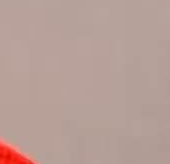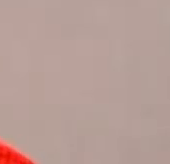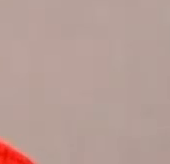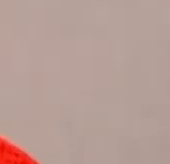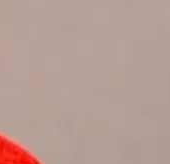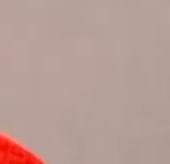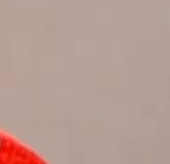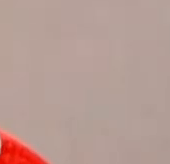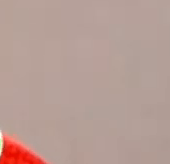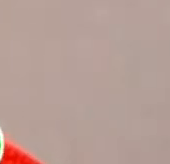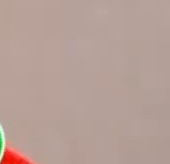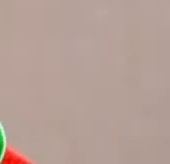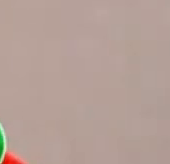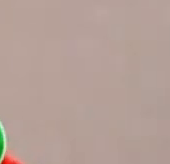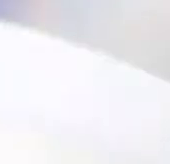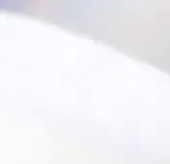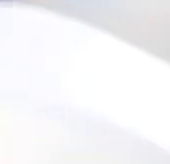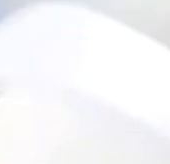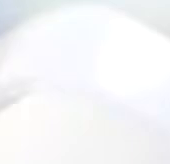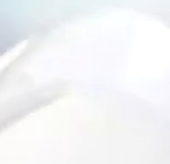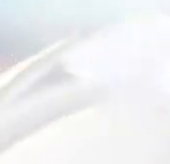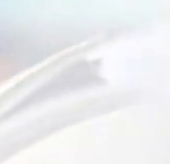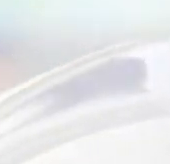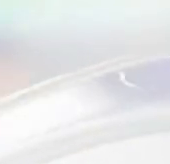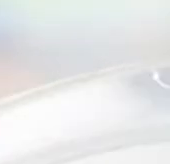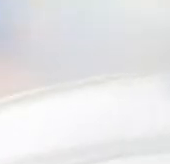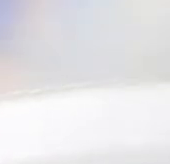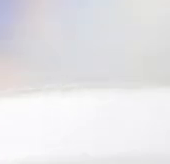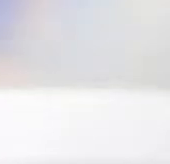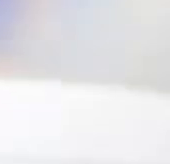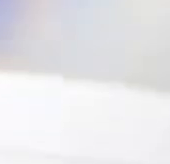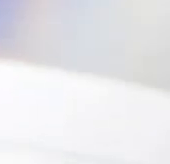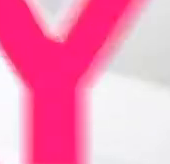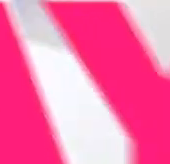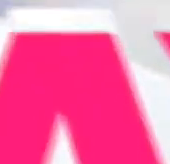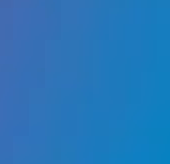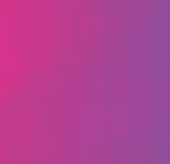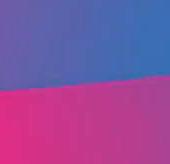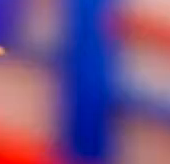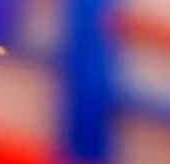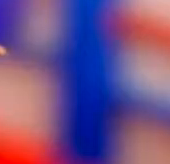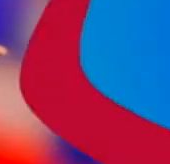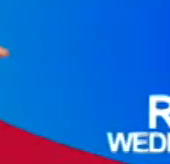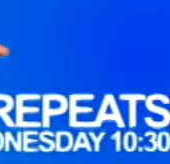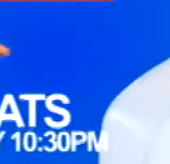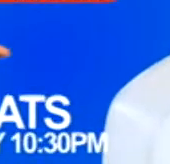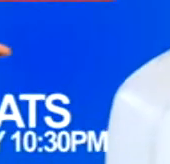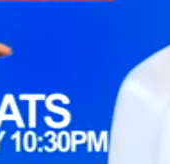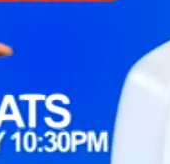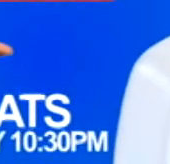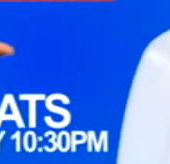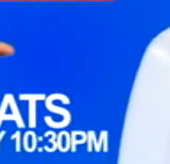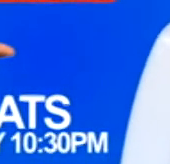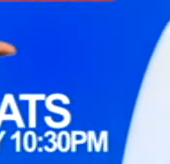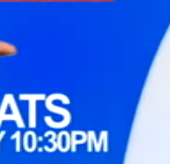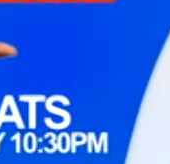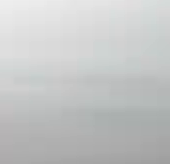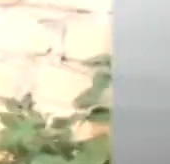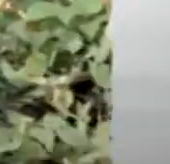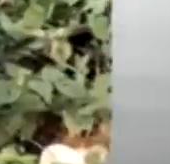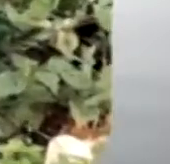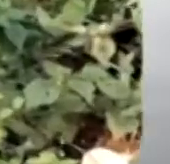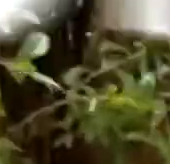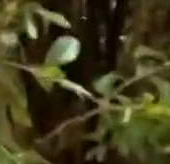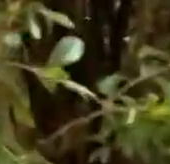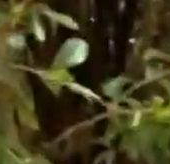on doing the right thing. Cheza loto moto, shinda pesa moto moto.